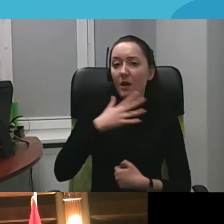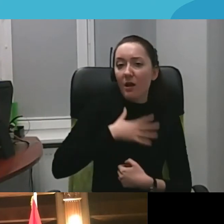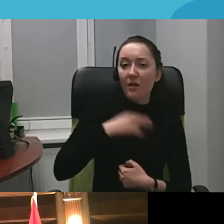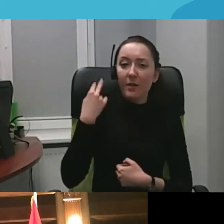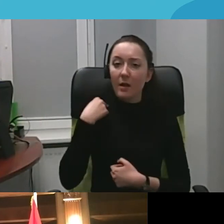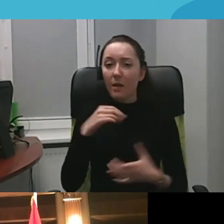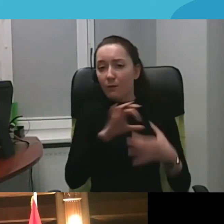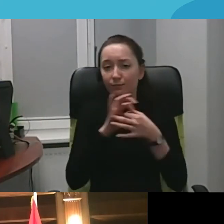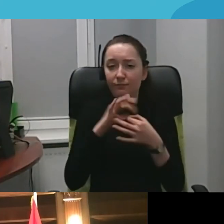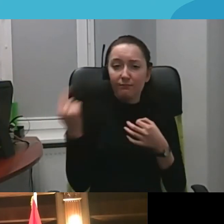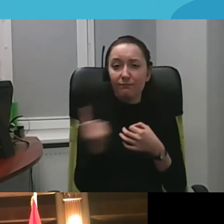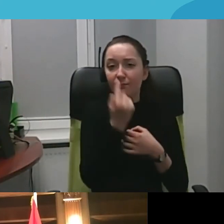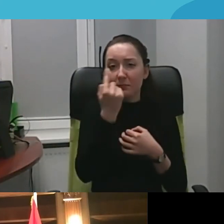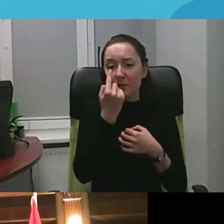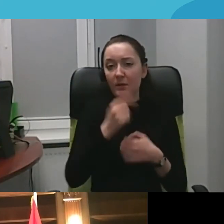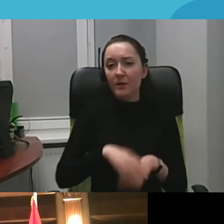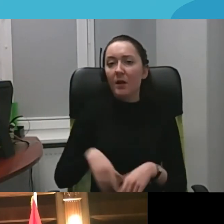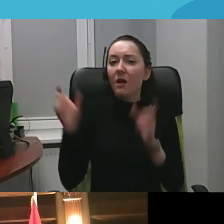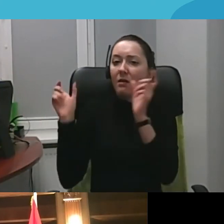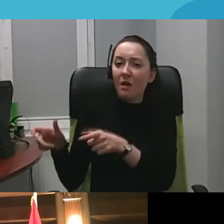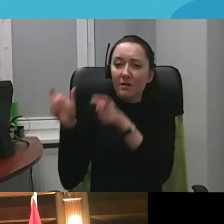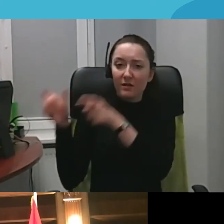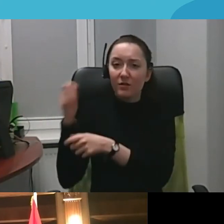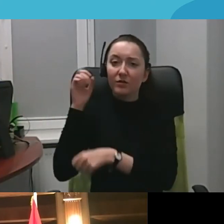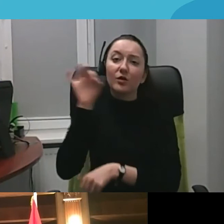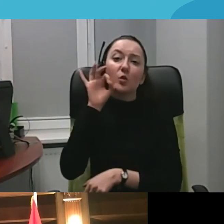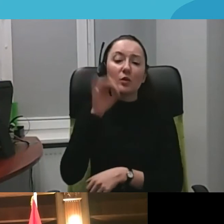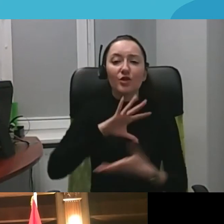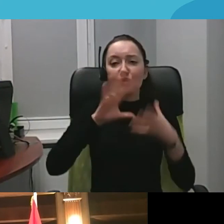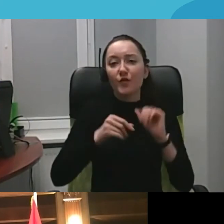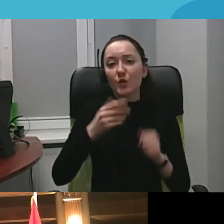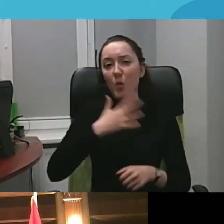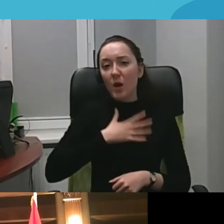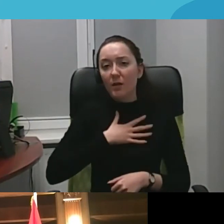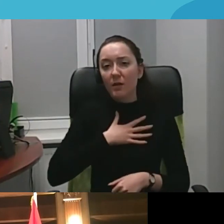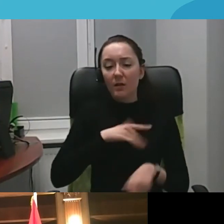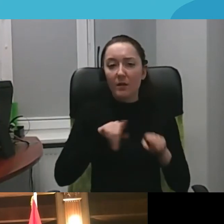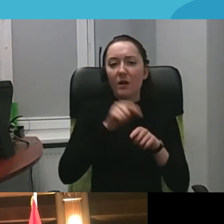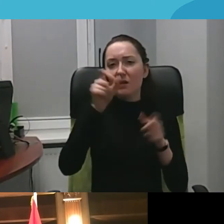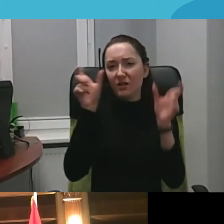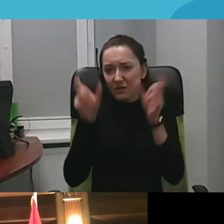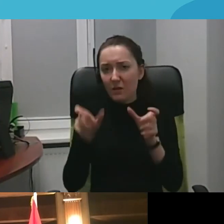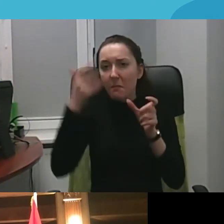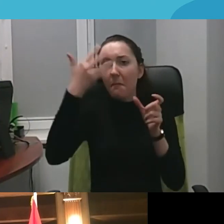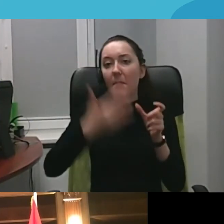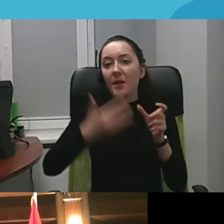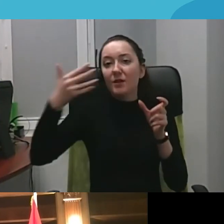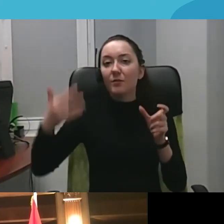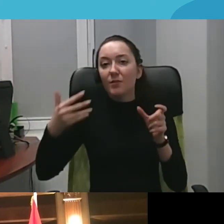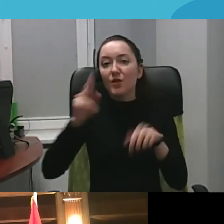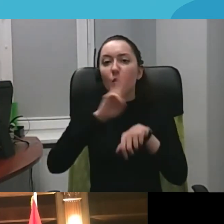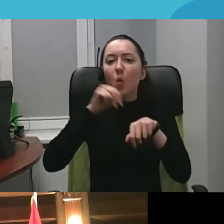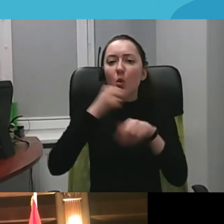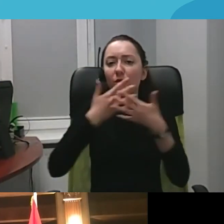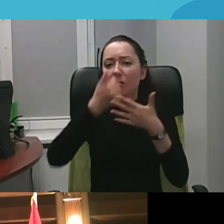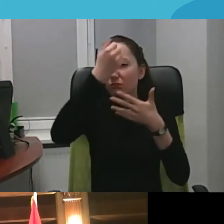Lukashenko. Altogether, Canada has imposed sanctions on 55 Belarusian officials involved in grave human rights violations.